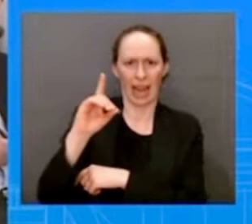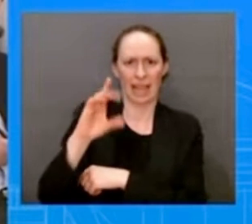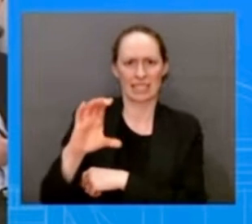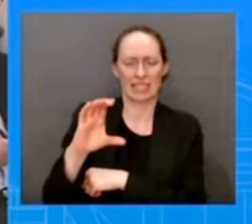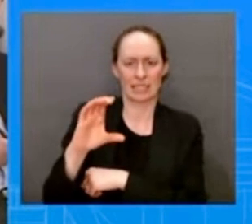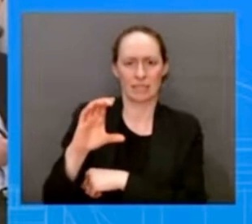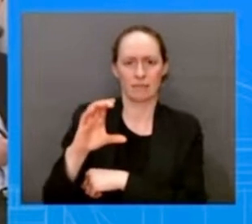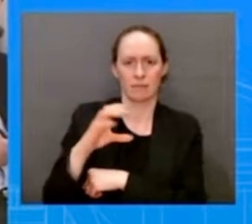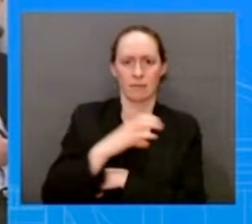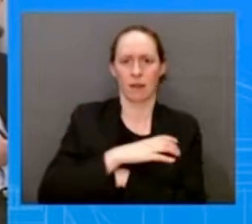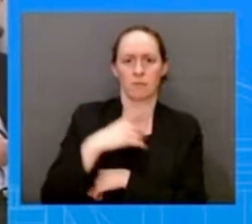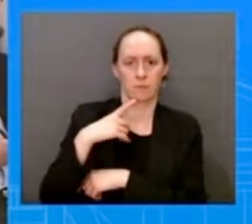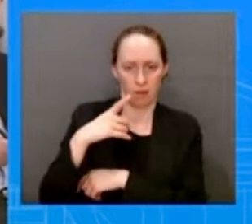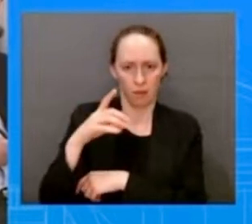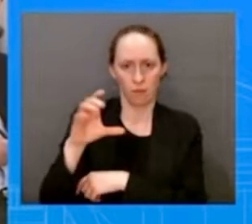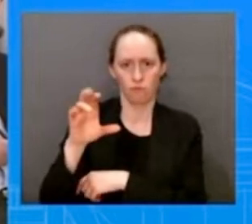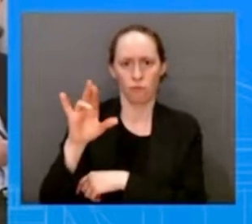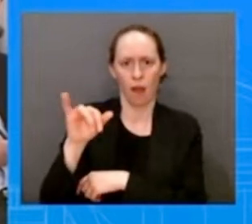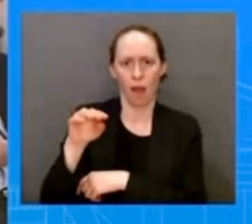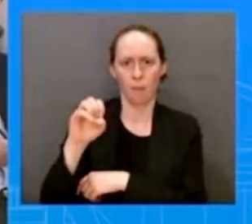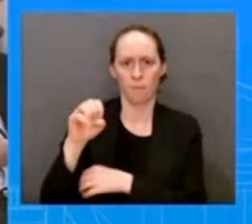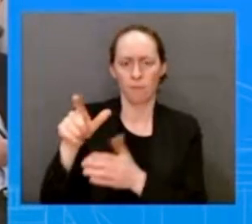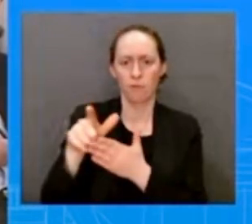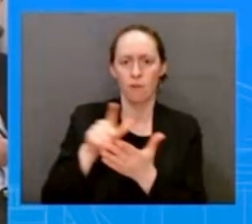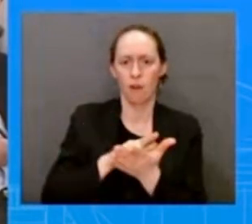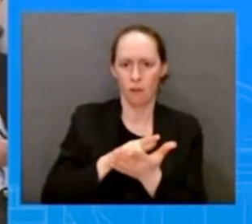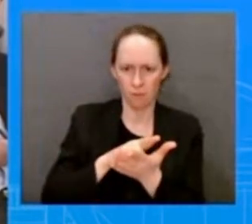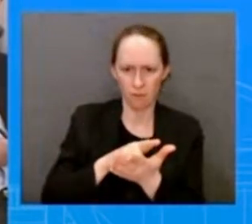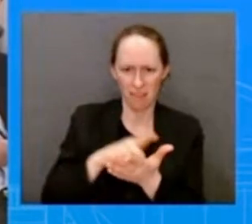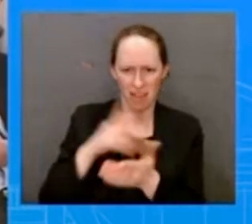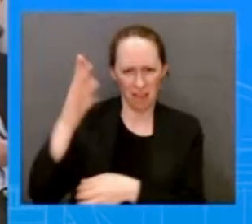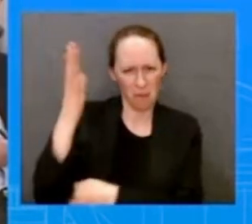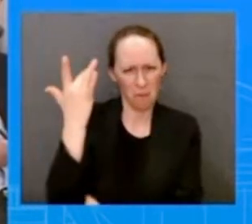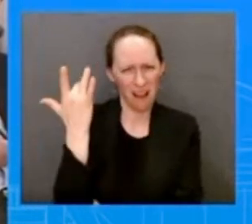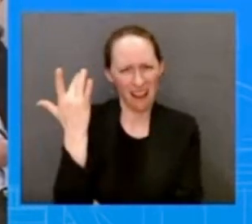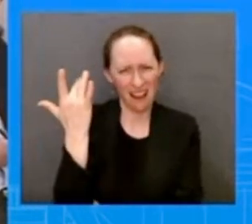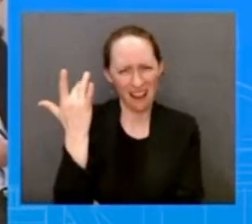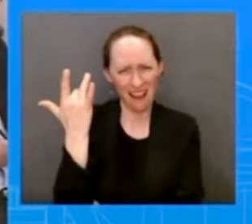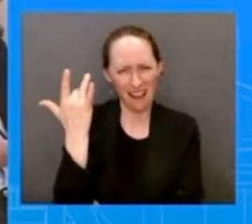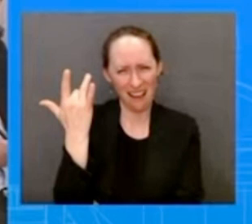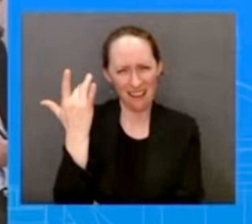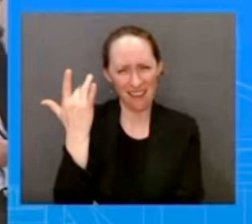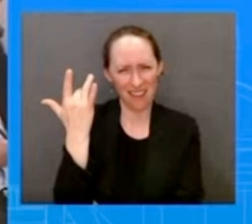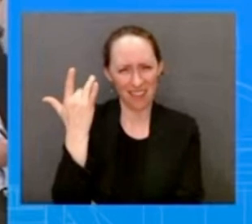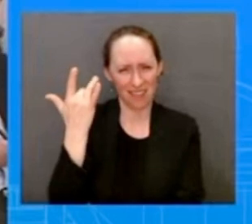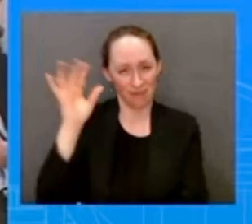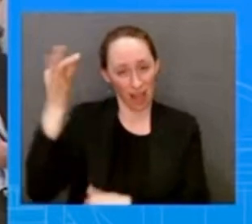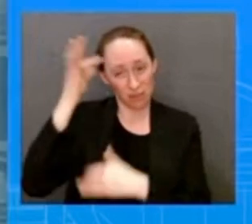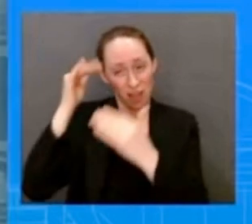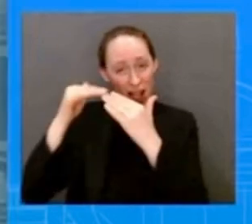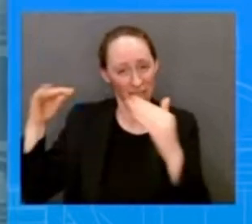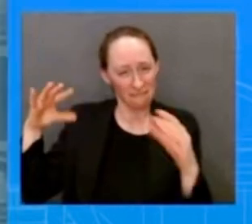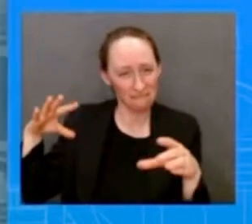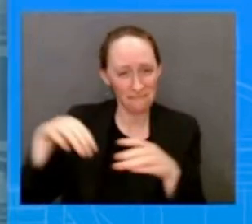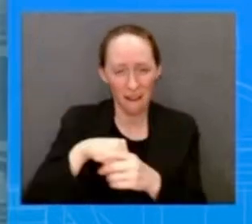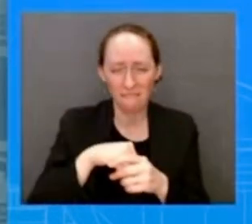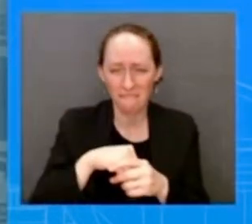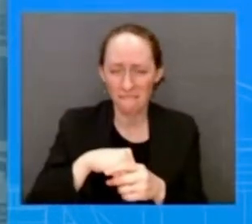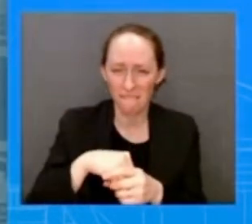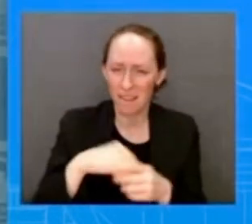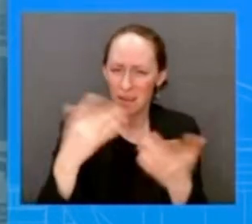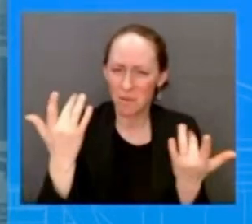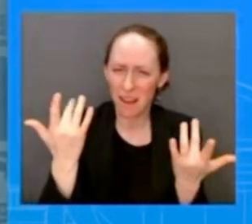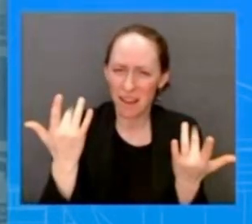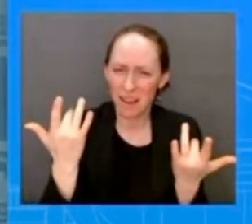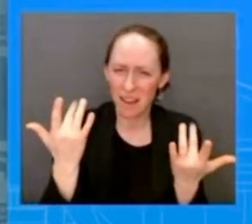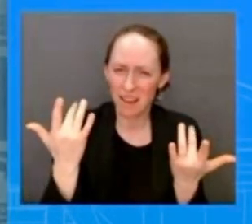know, pass these changes? Why does he believe that he should substitute his wisdom and judgment for theirs? So look, I mean, just to double